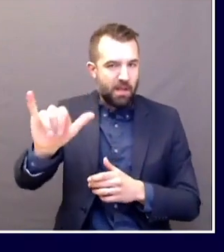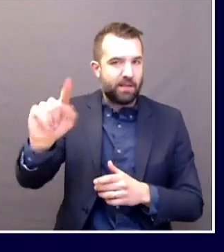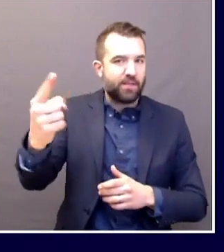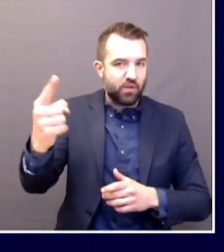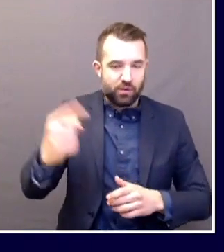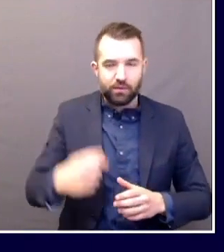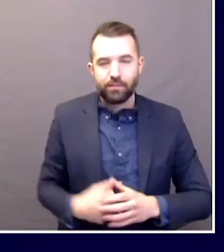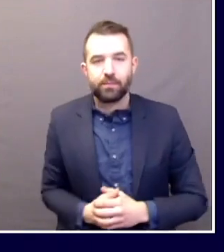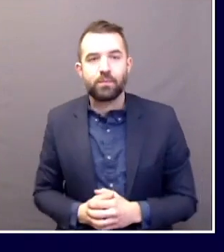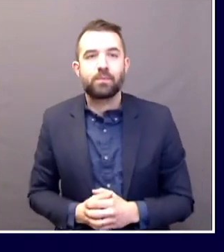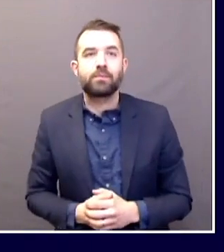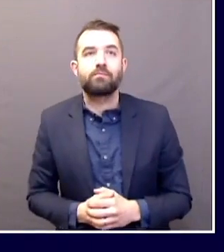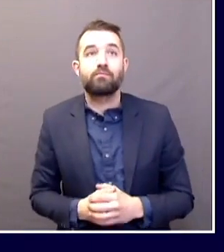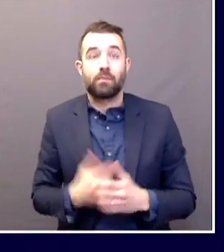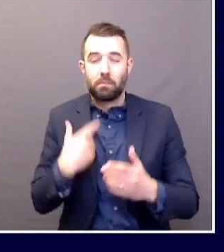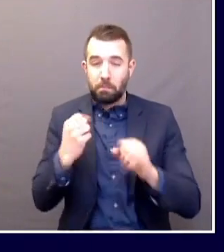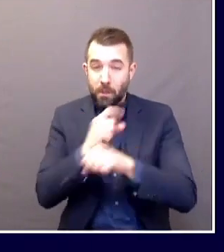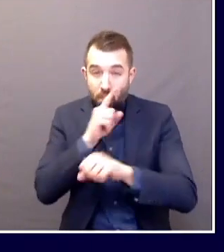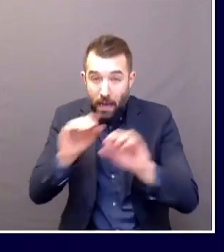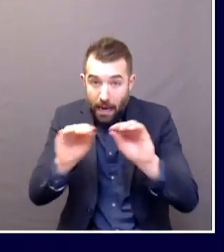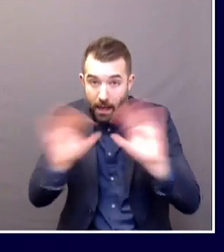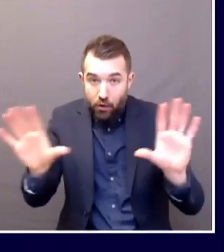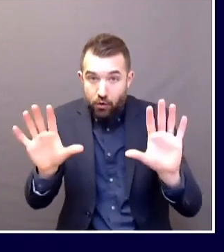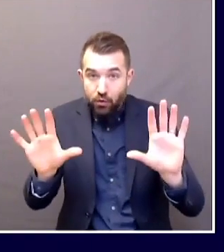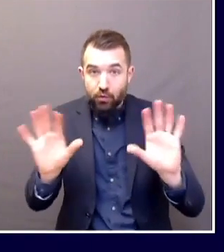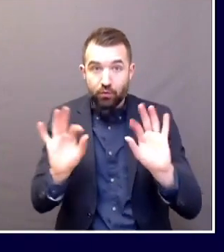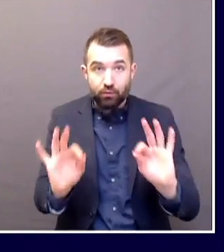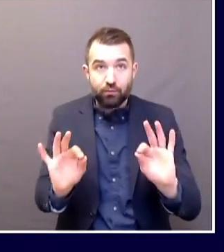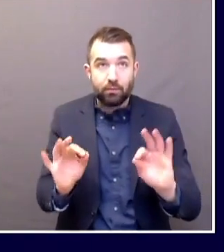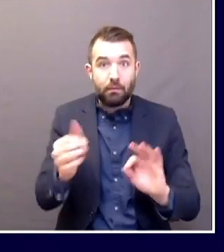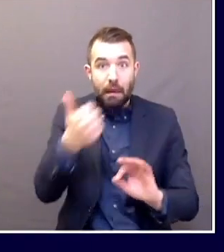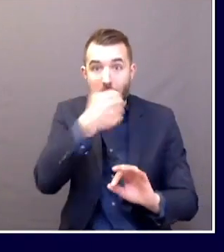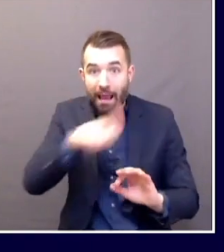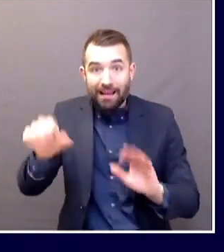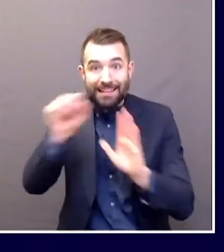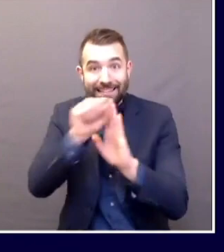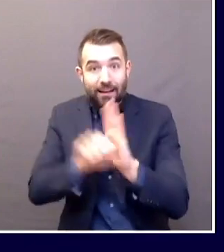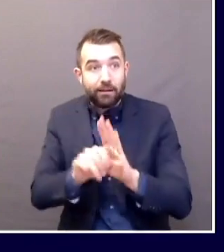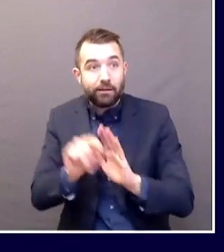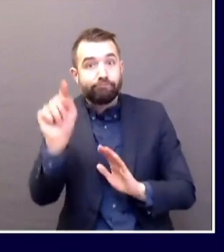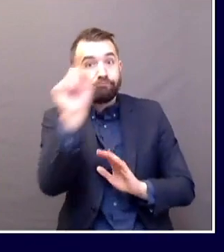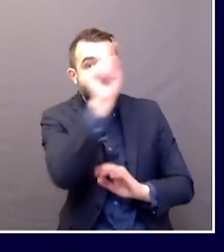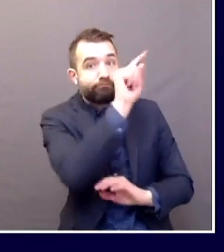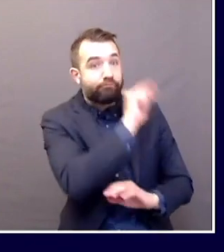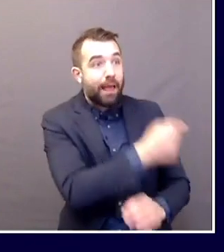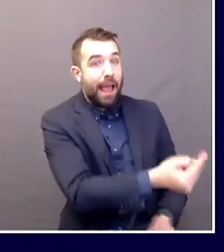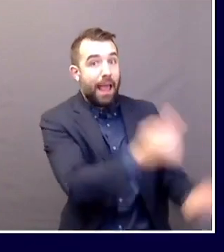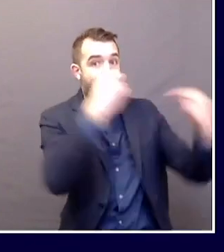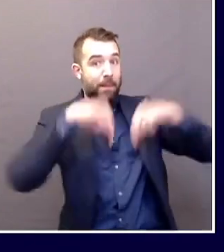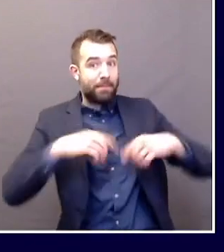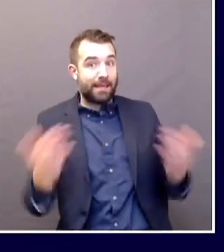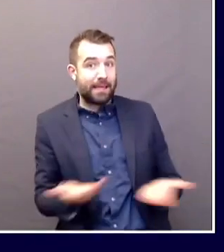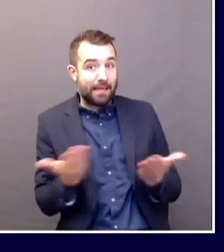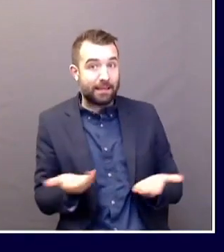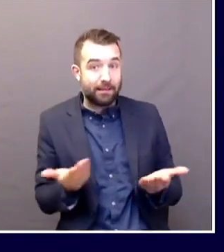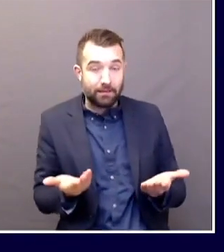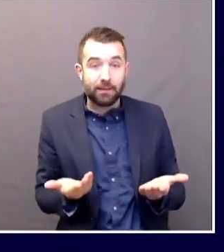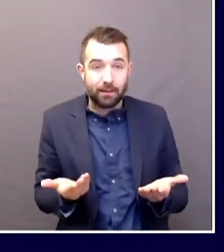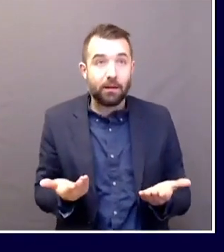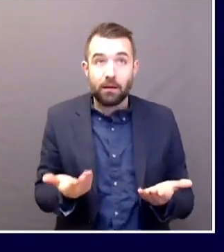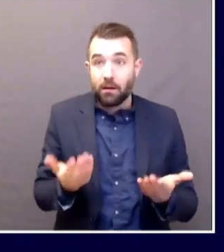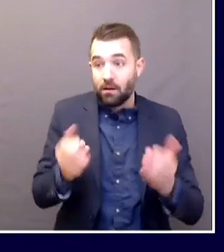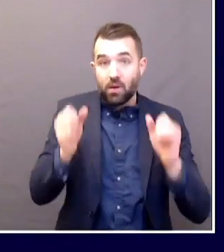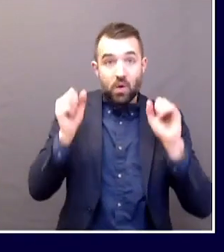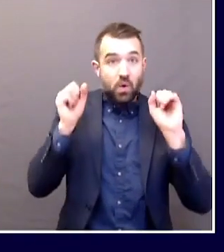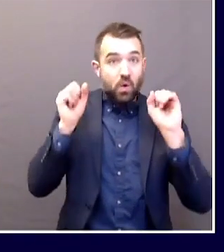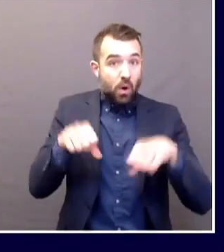all travelers from other states can come to Maine without having to test or quarantine unless they come from states that are determined by the